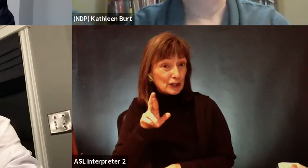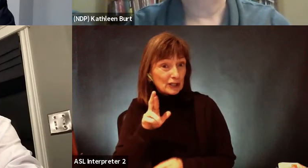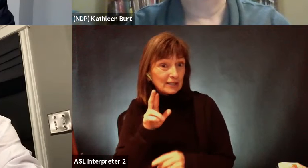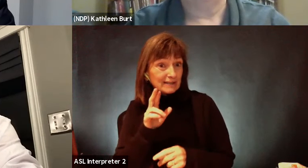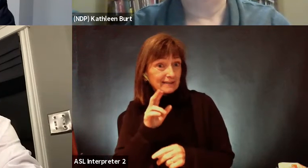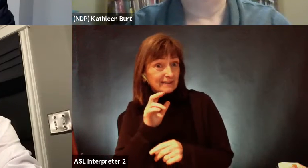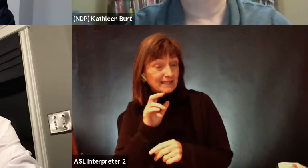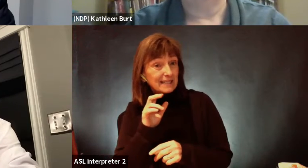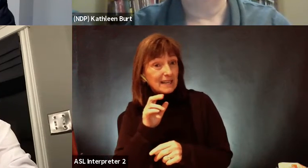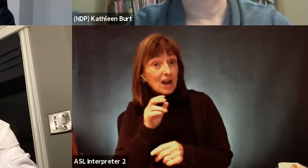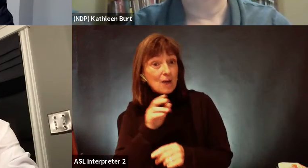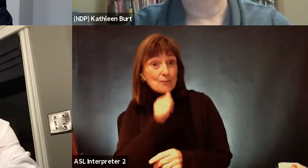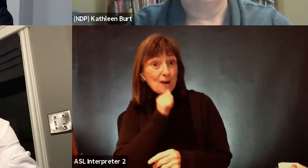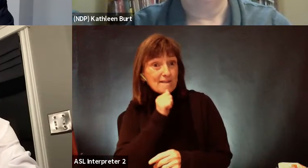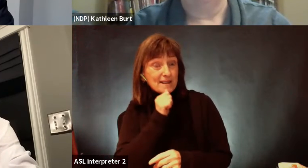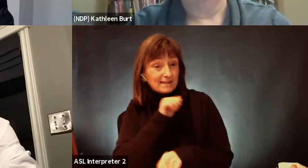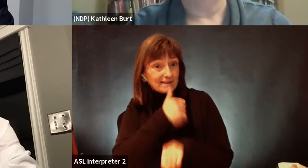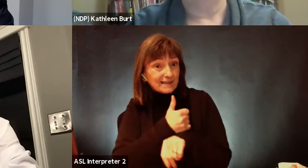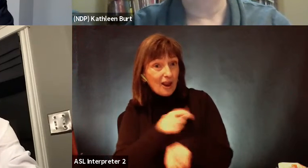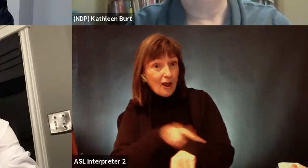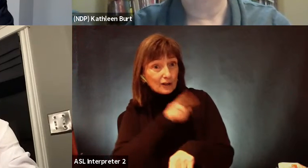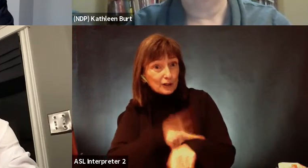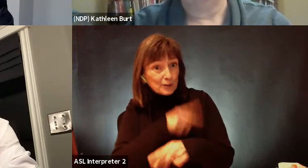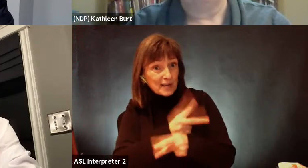sure that all our long-term care